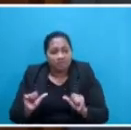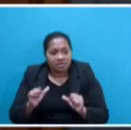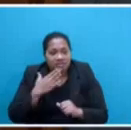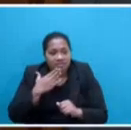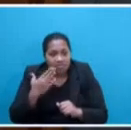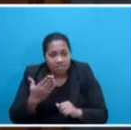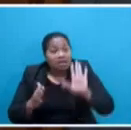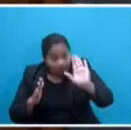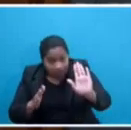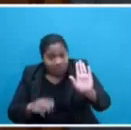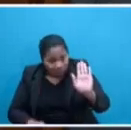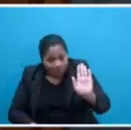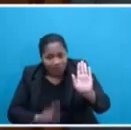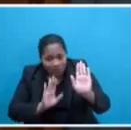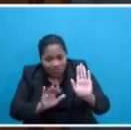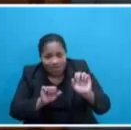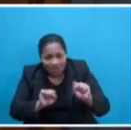the biggest...